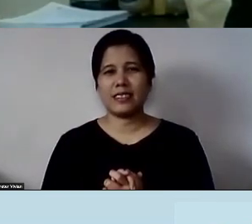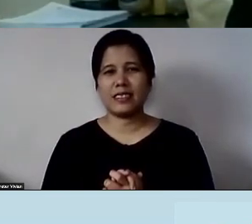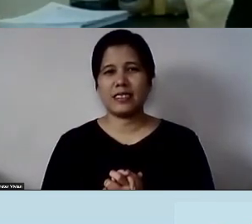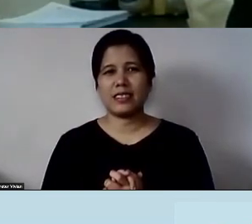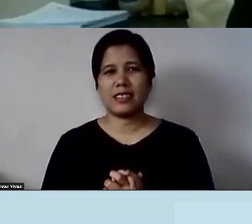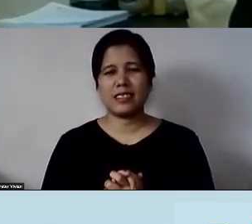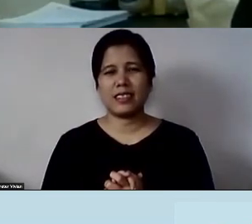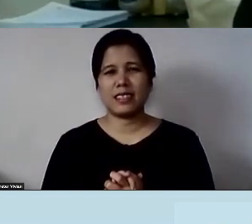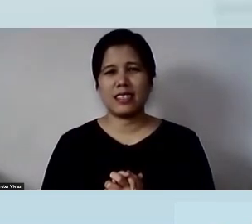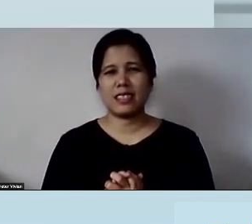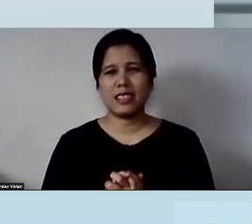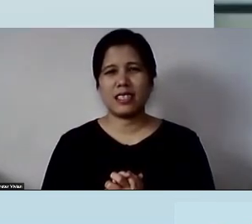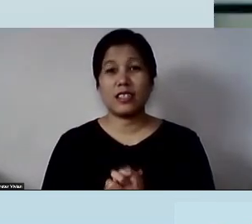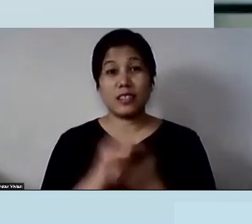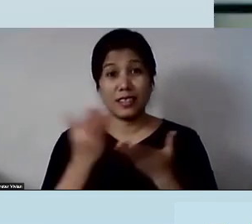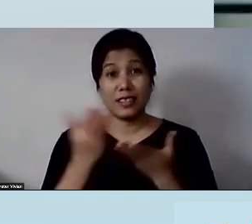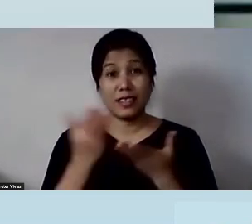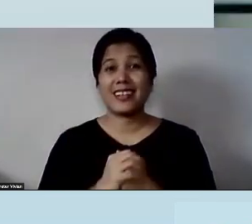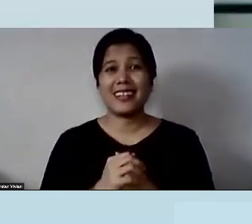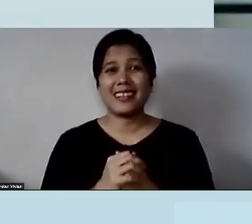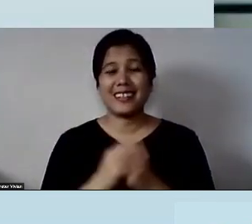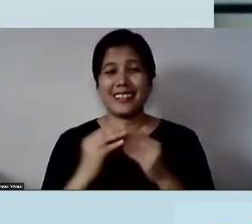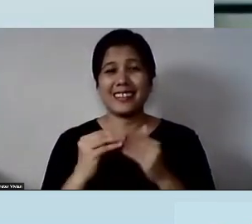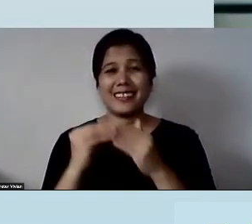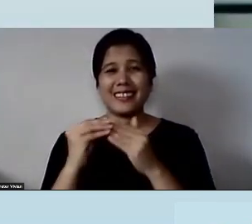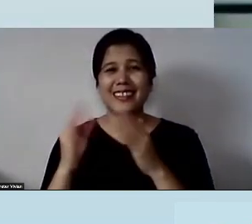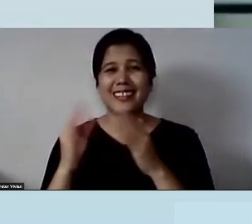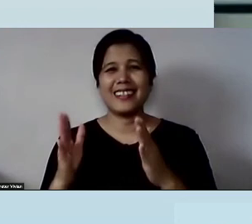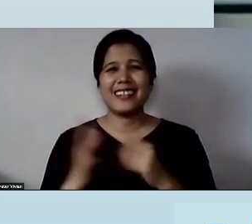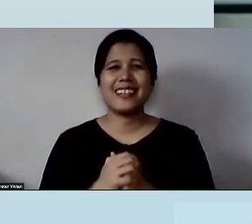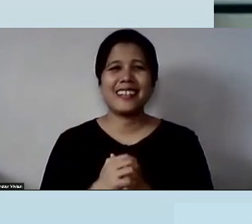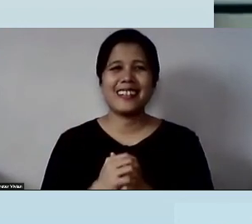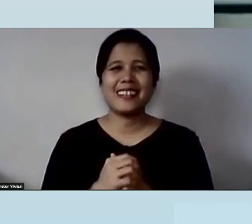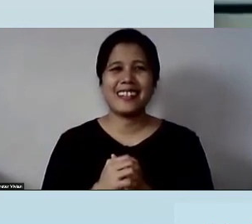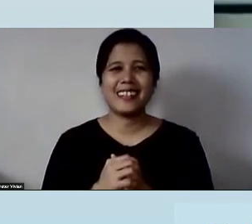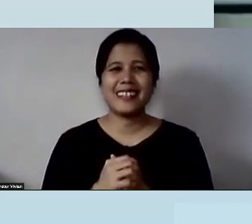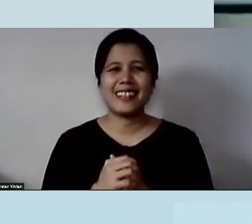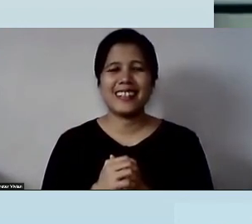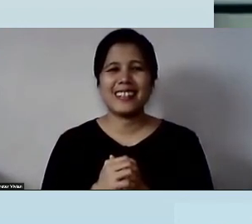Ayaw mo ba lumpiyan na ikaw ang magiging head convener nito? No?